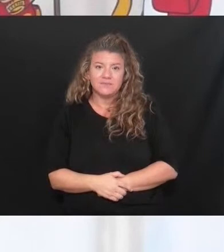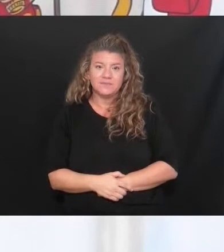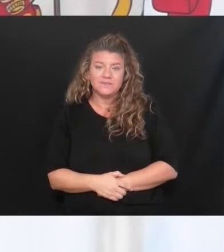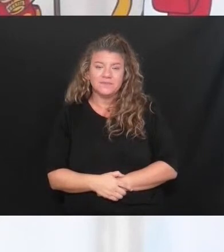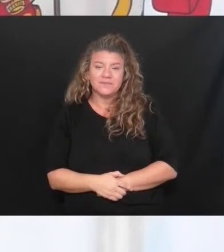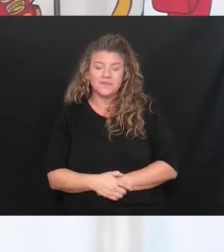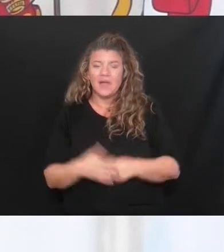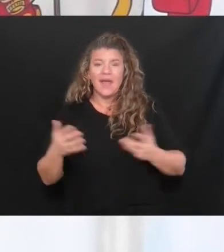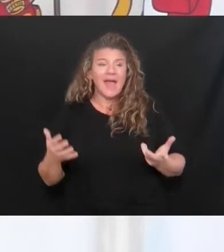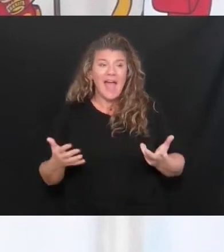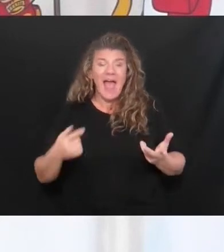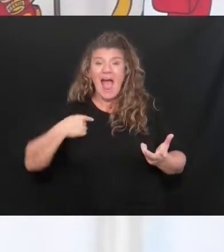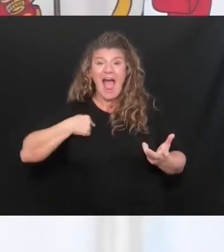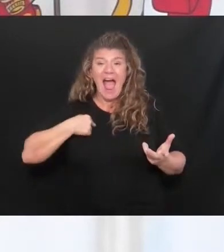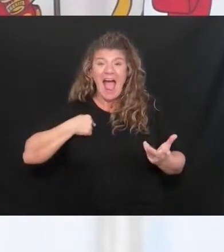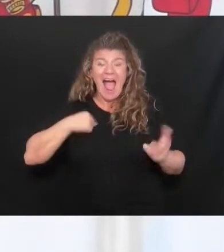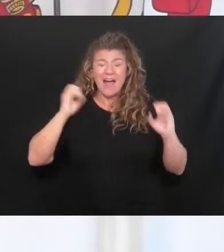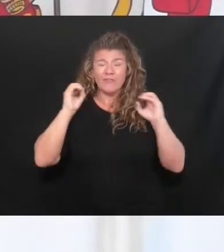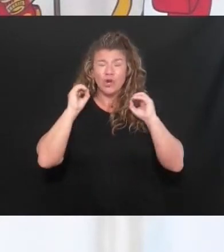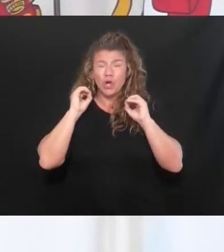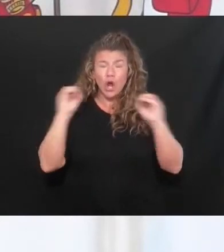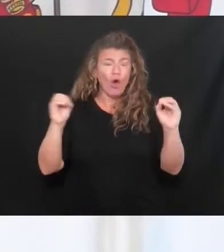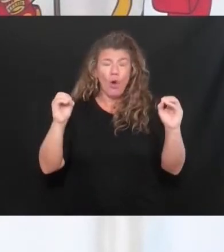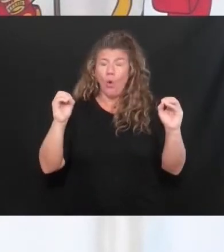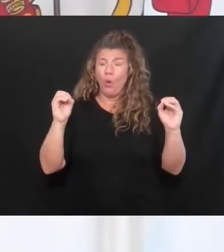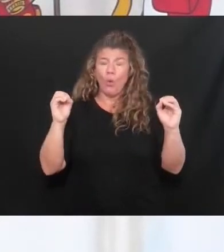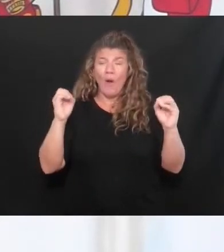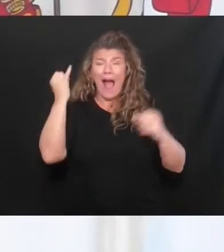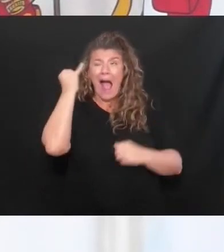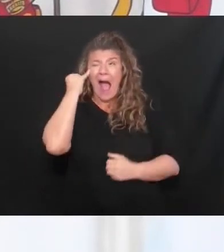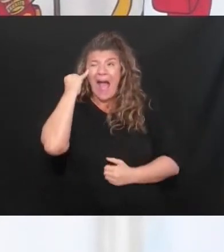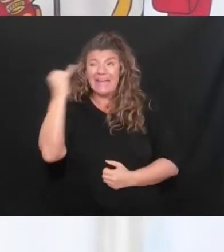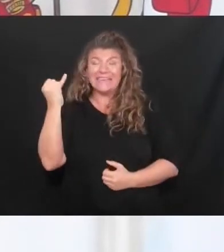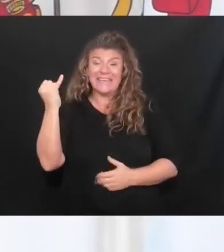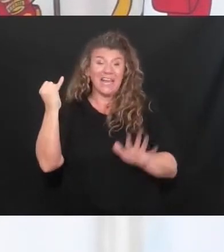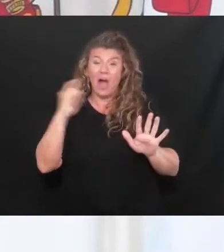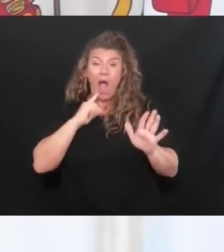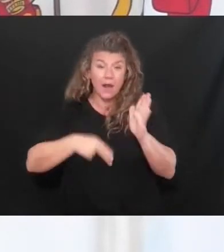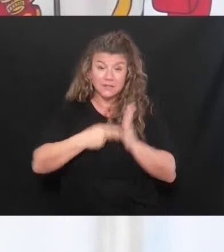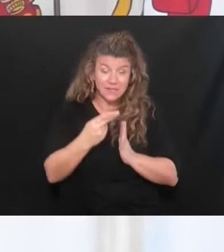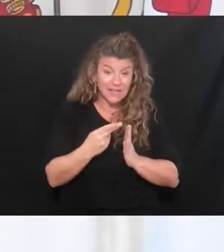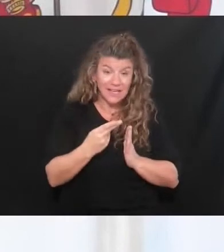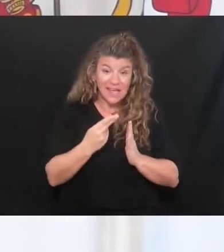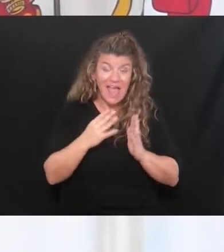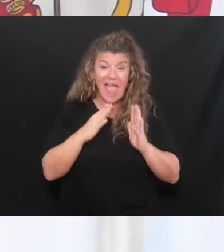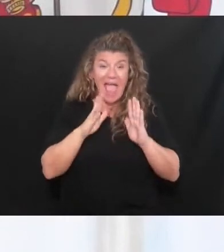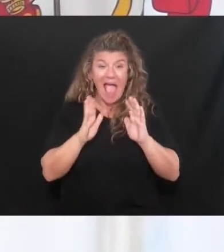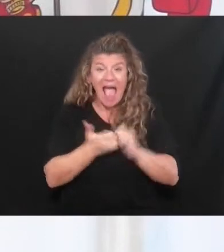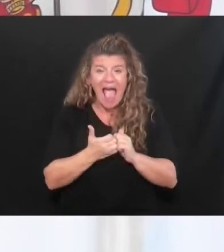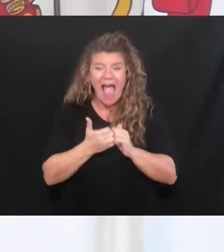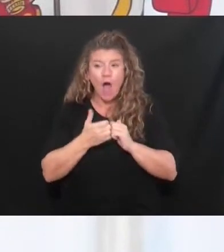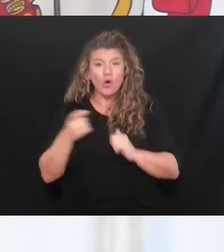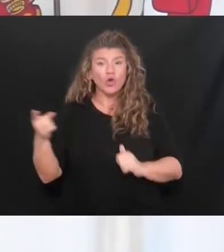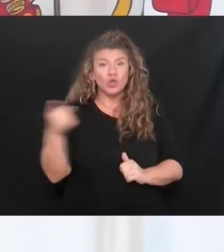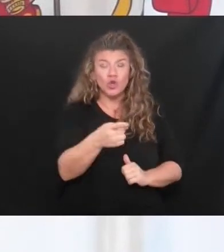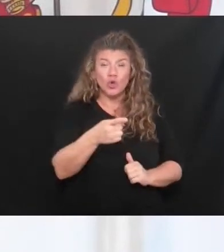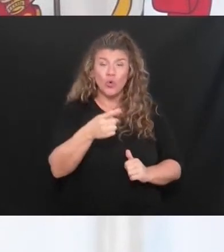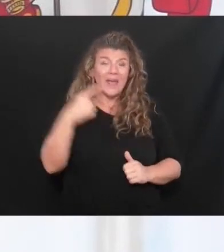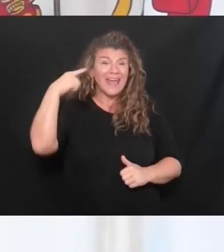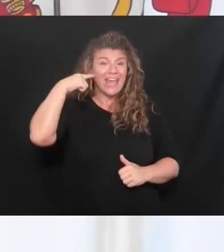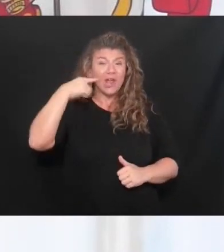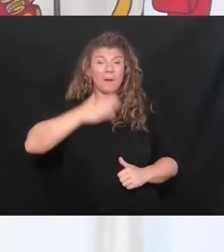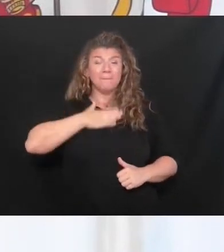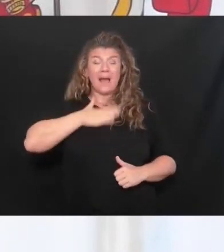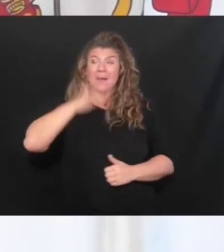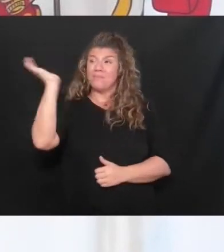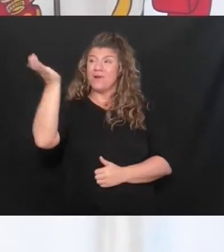I don't have any idea how on this planet you could hear these numbers and not